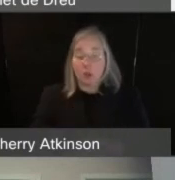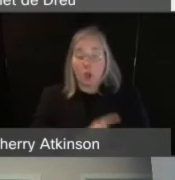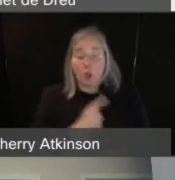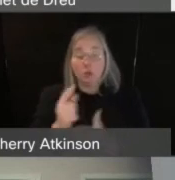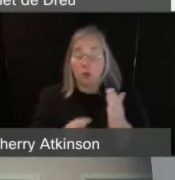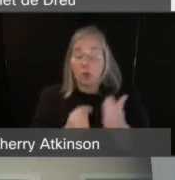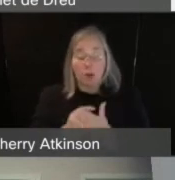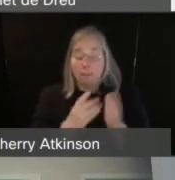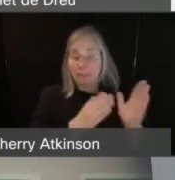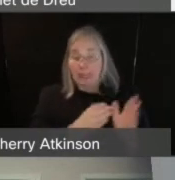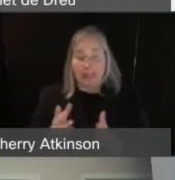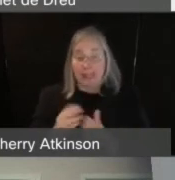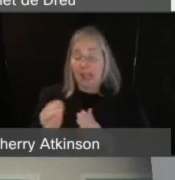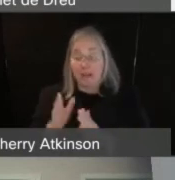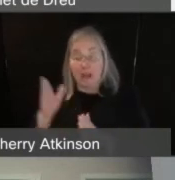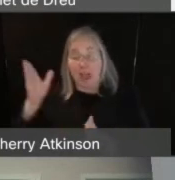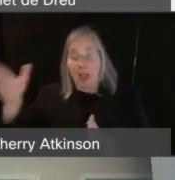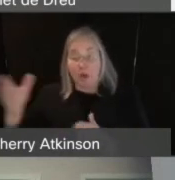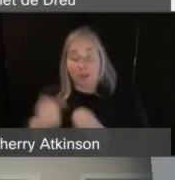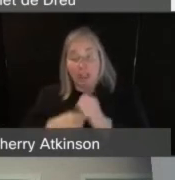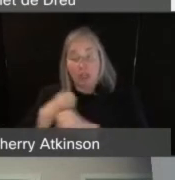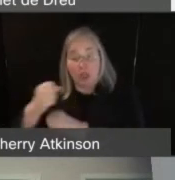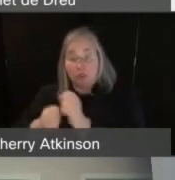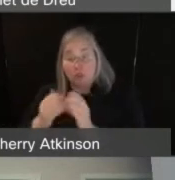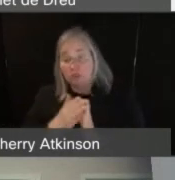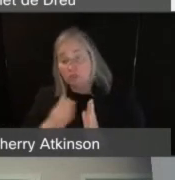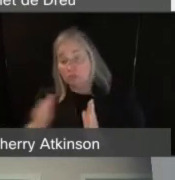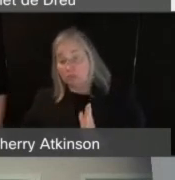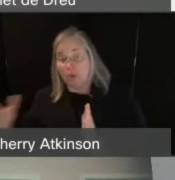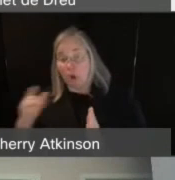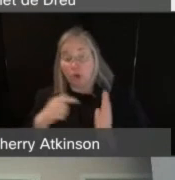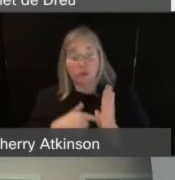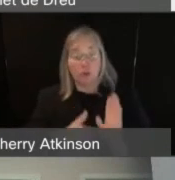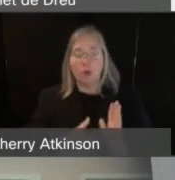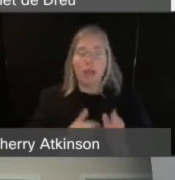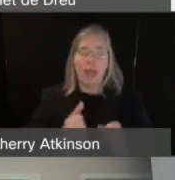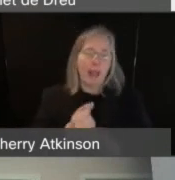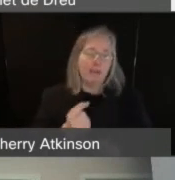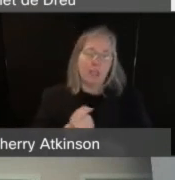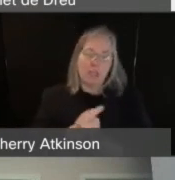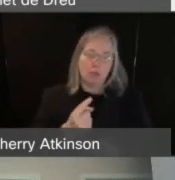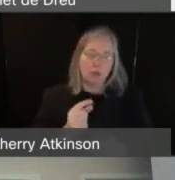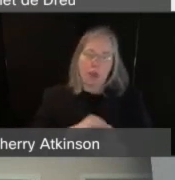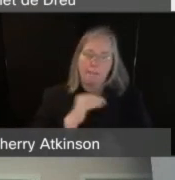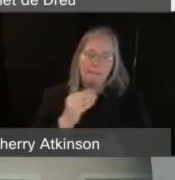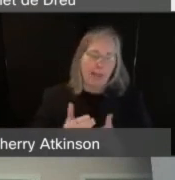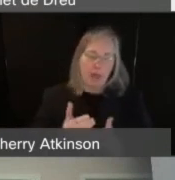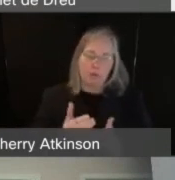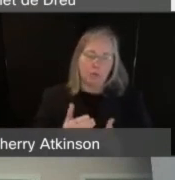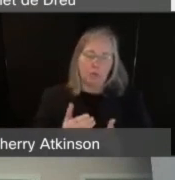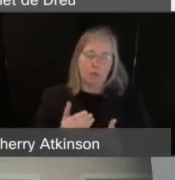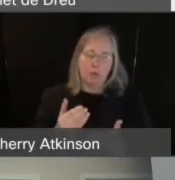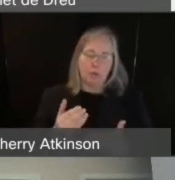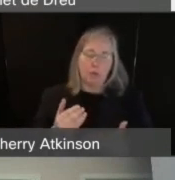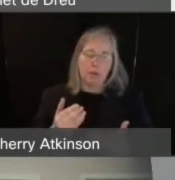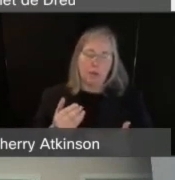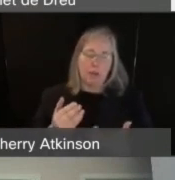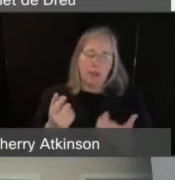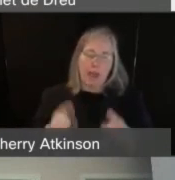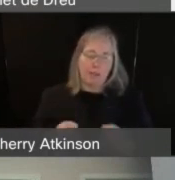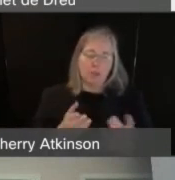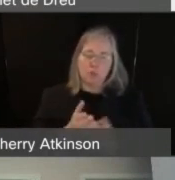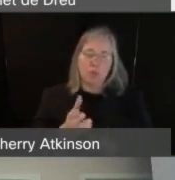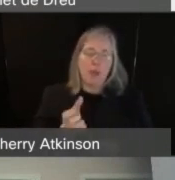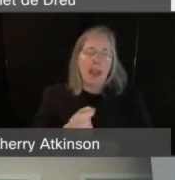were shown there. Every year's amount is is through the annual